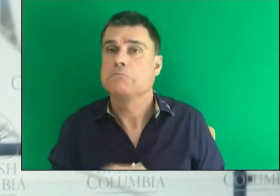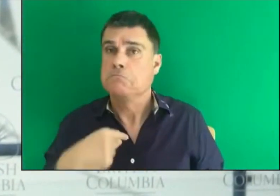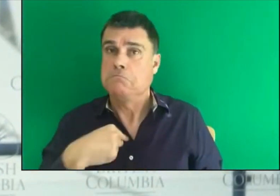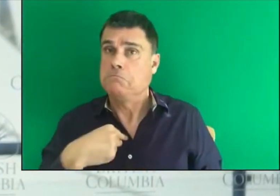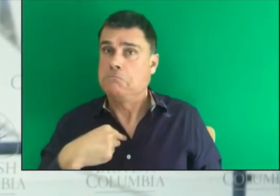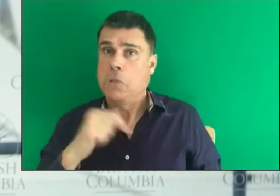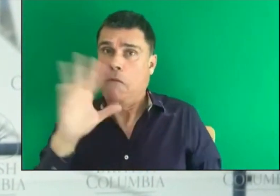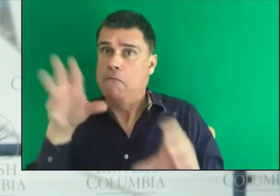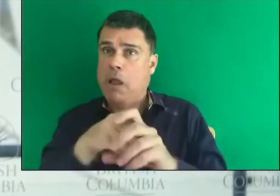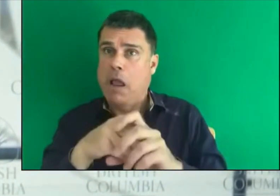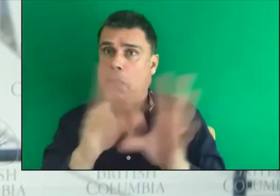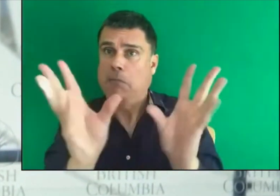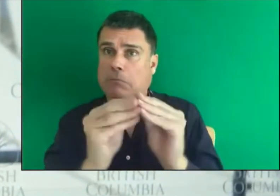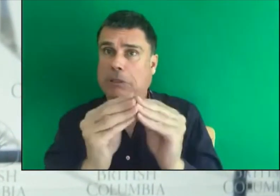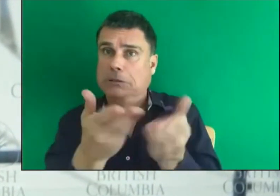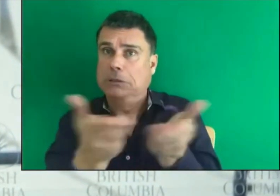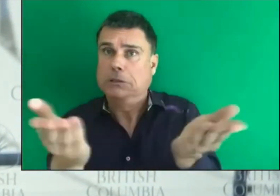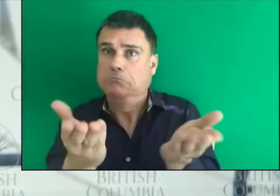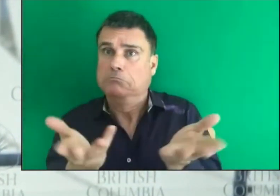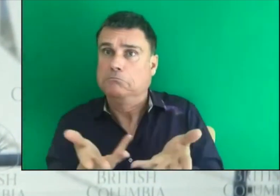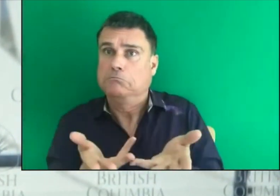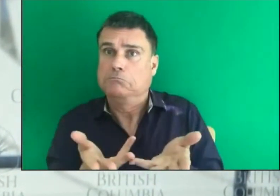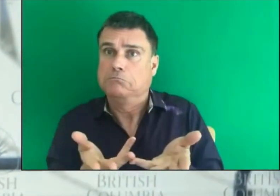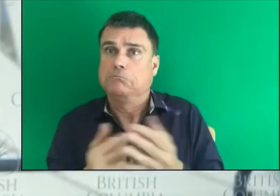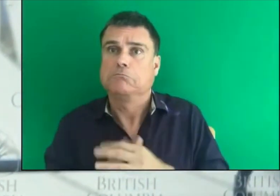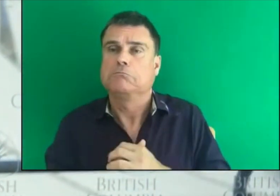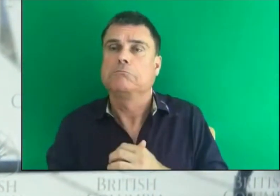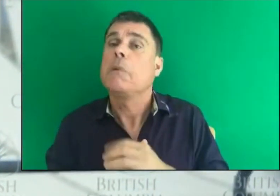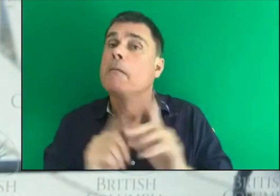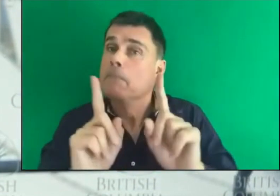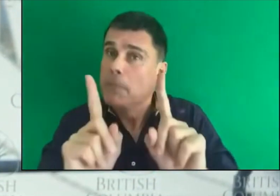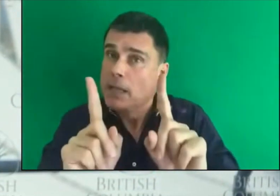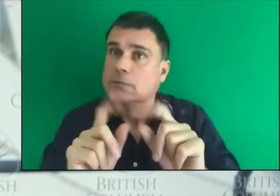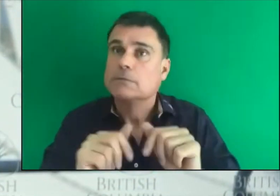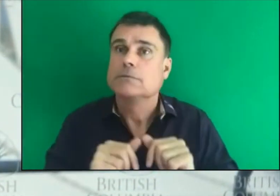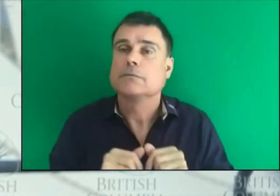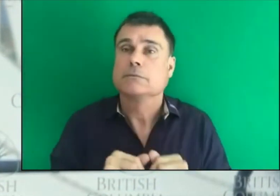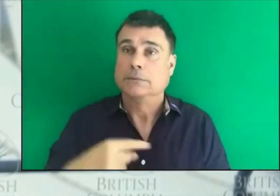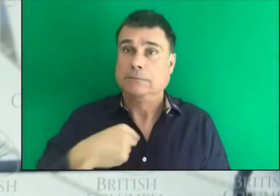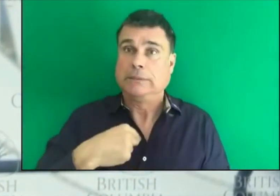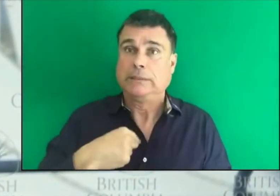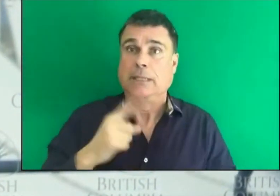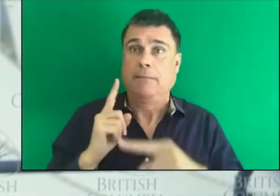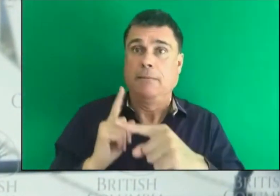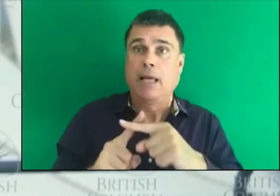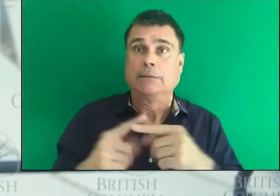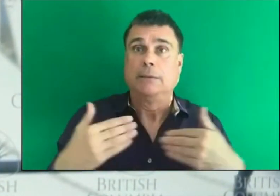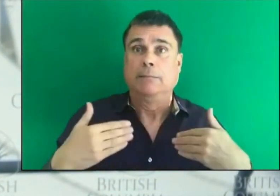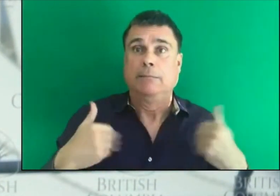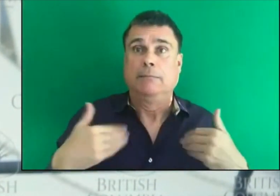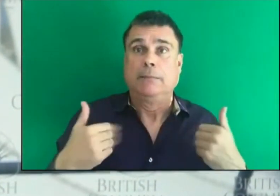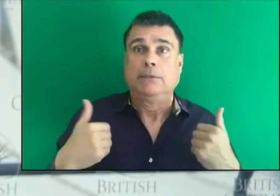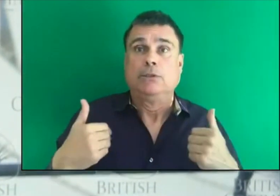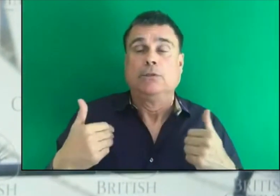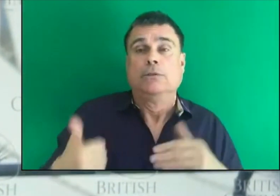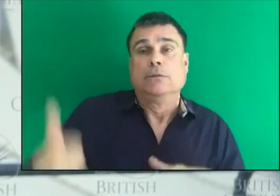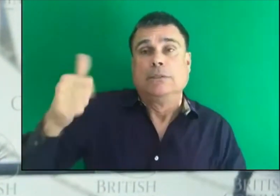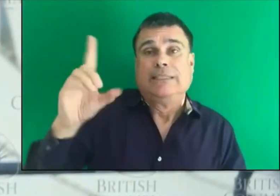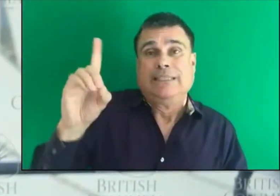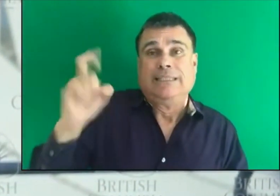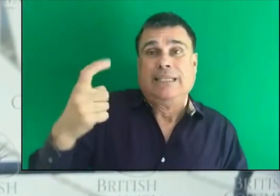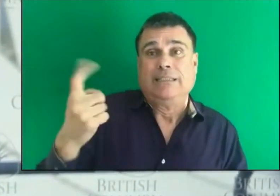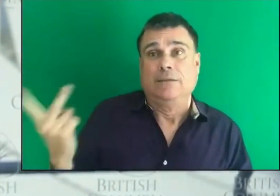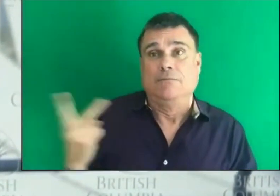to further cultural care in that particular region, and what are you going to do with the information you received from residents and influential voices